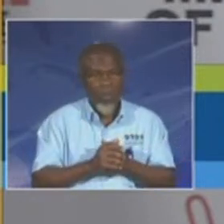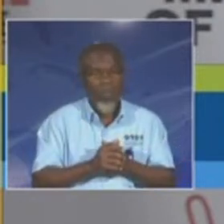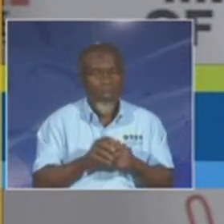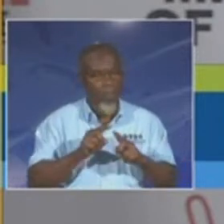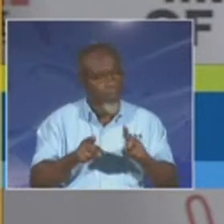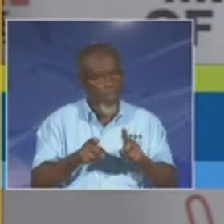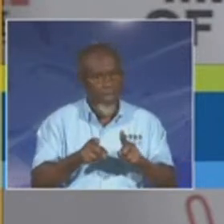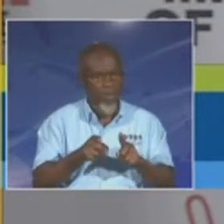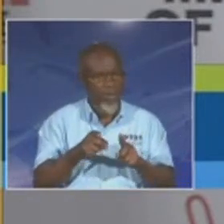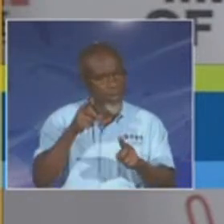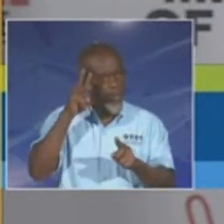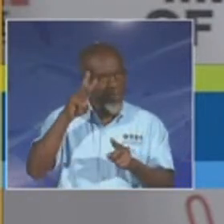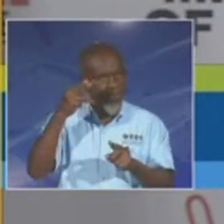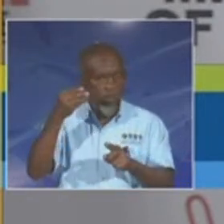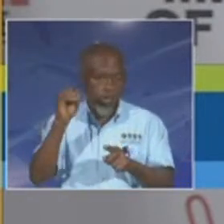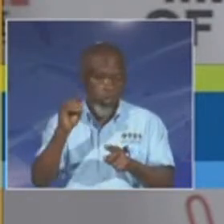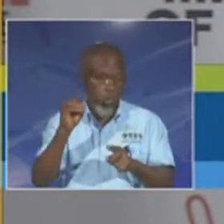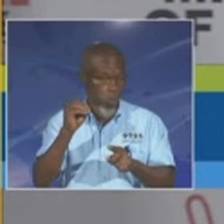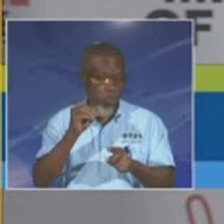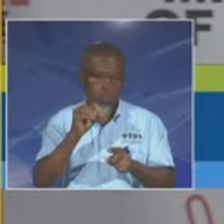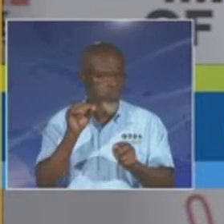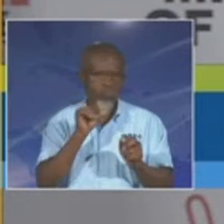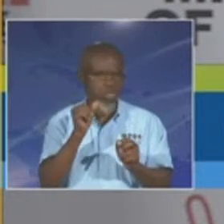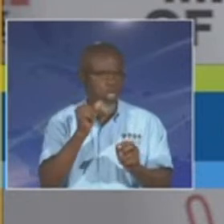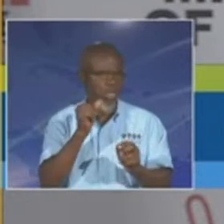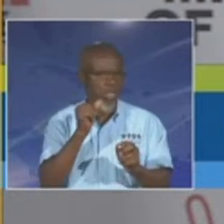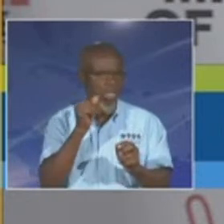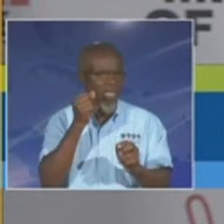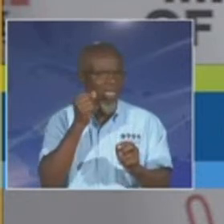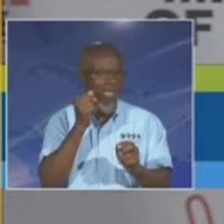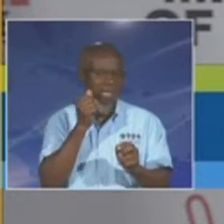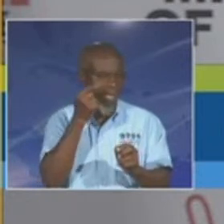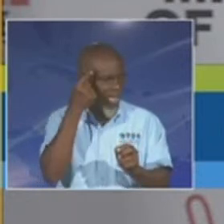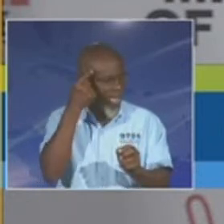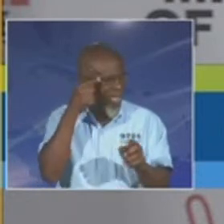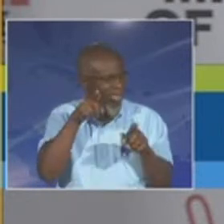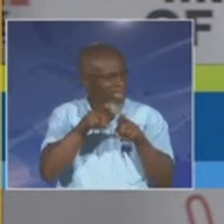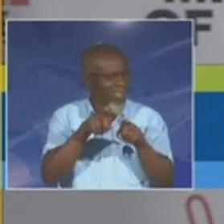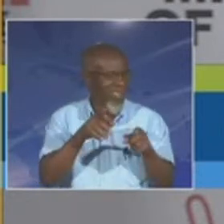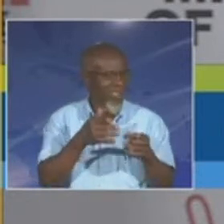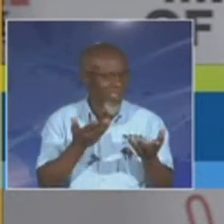WHO as yet. Pronouncement, as far as I'm aware, hasn't been made in that regard. So we hold and